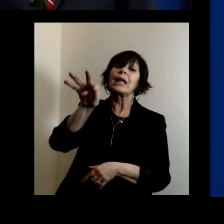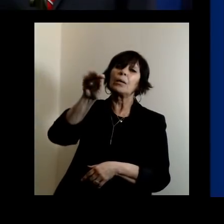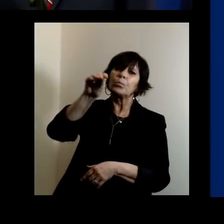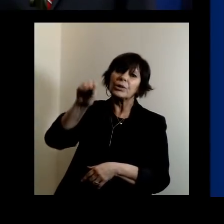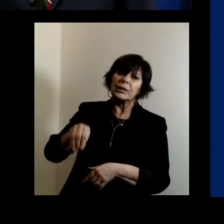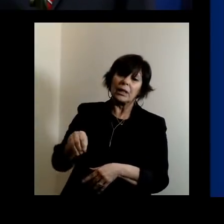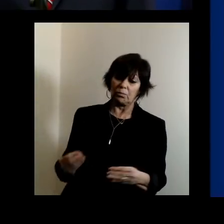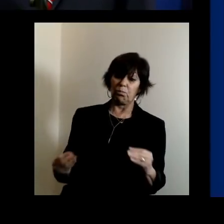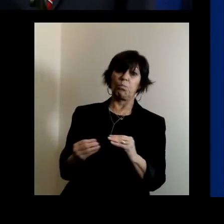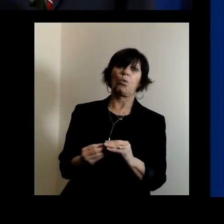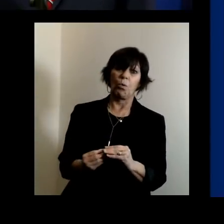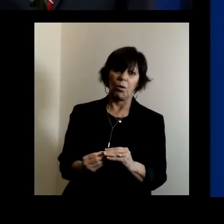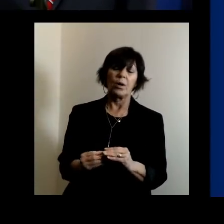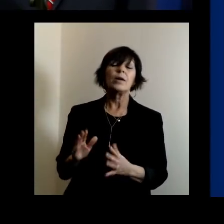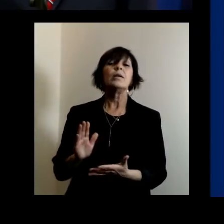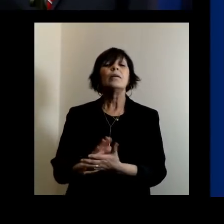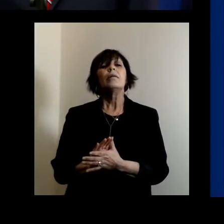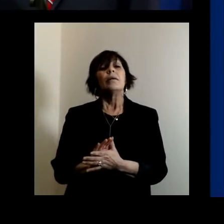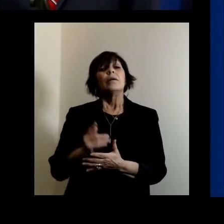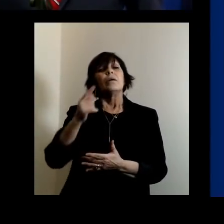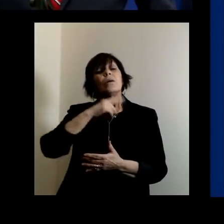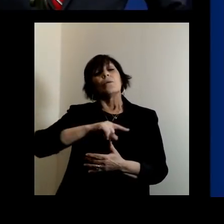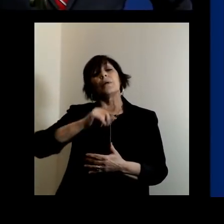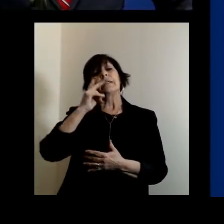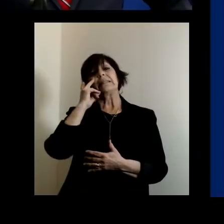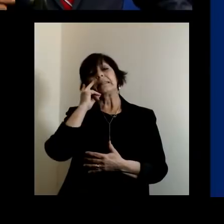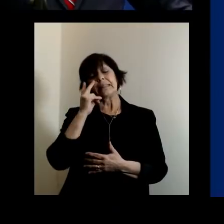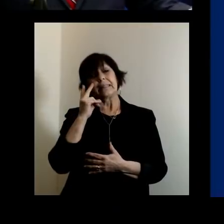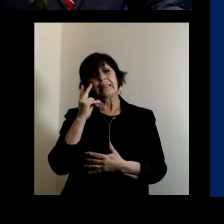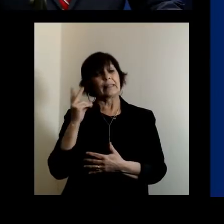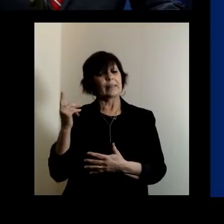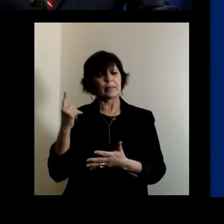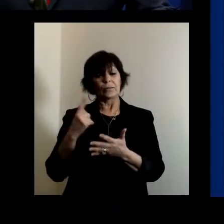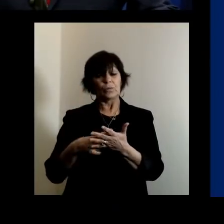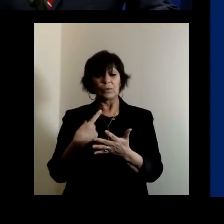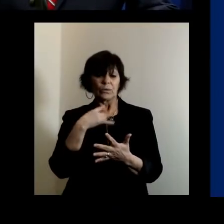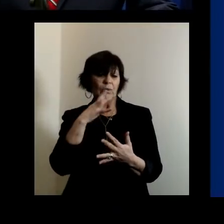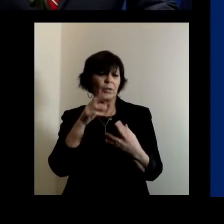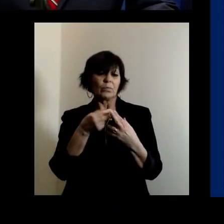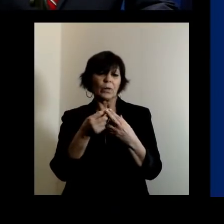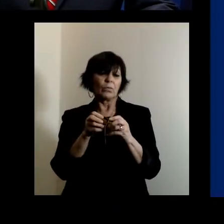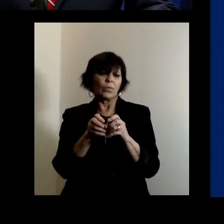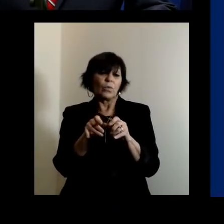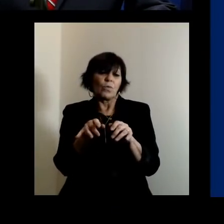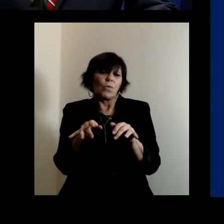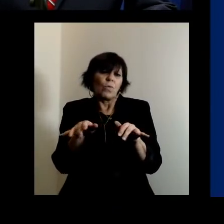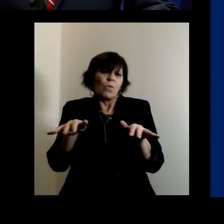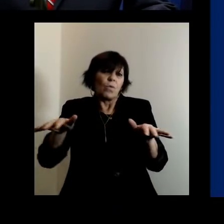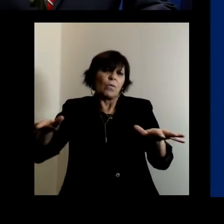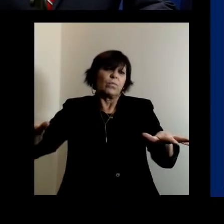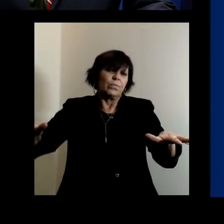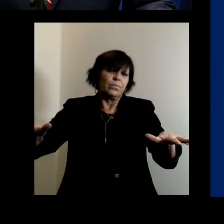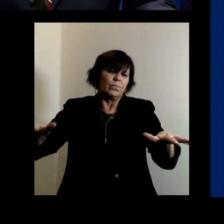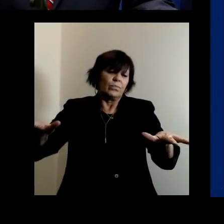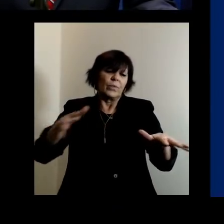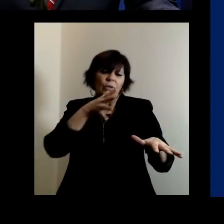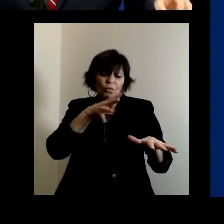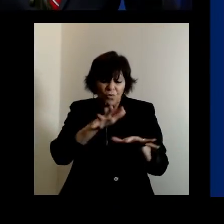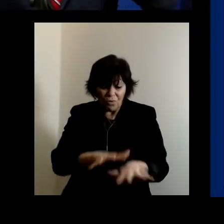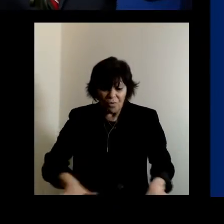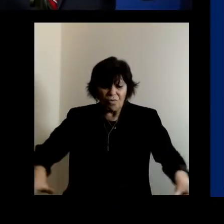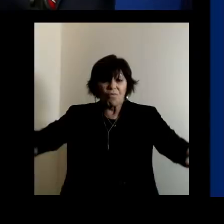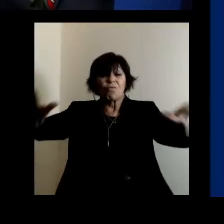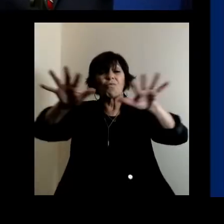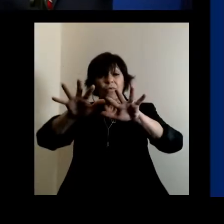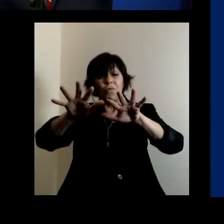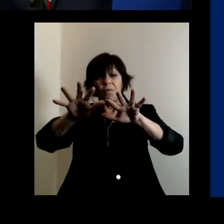7.9%. So we are seeing what we've been talking about, growth in the suburbs and in the rural areas, and